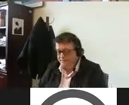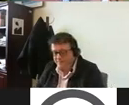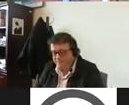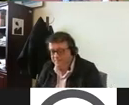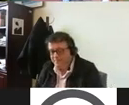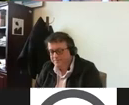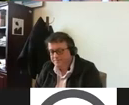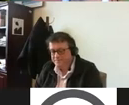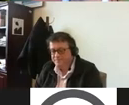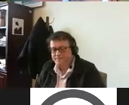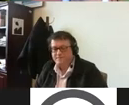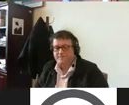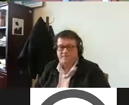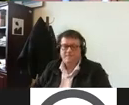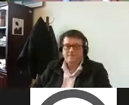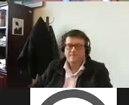Sorry.